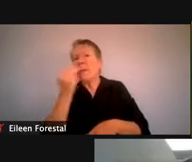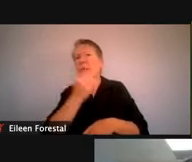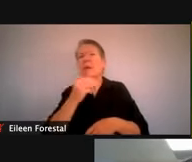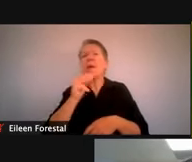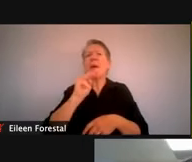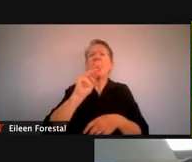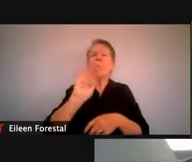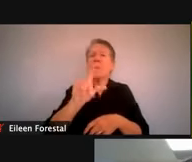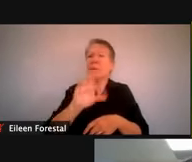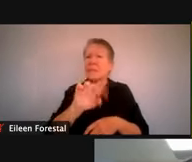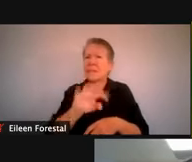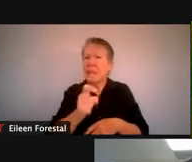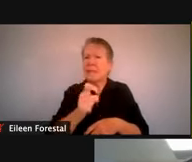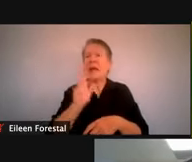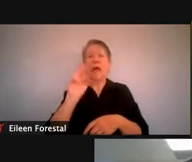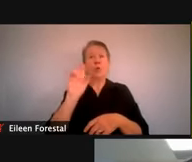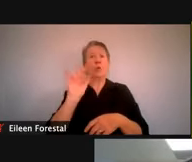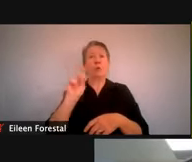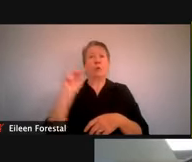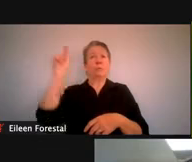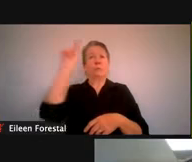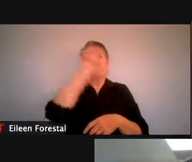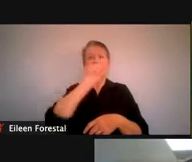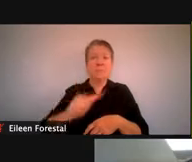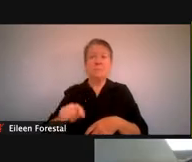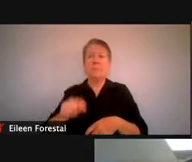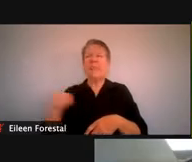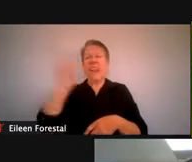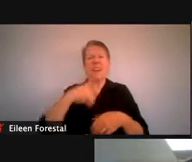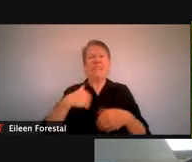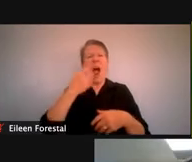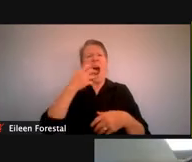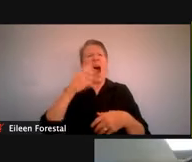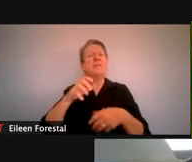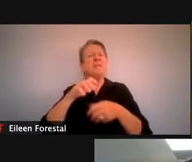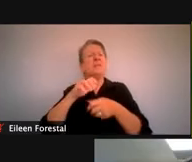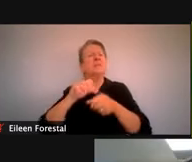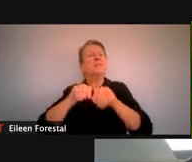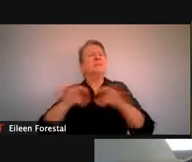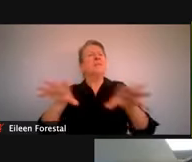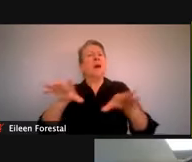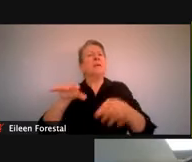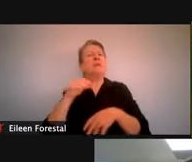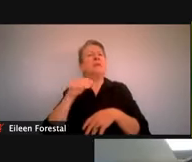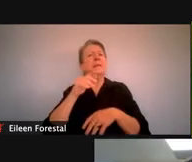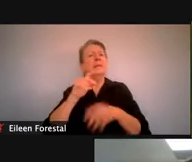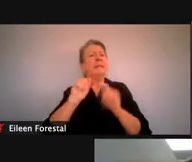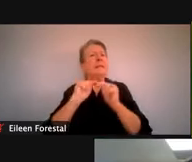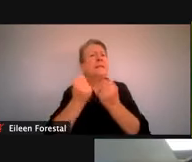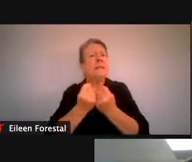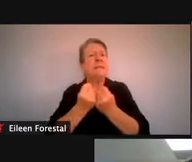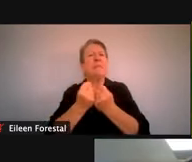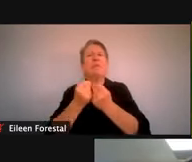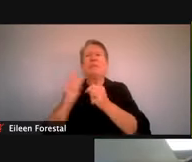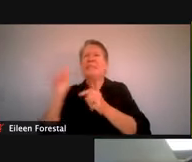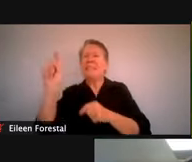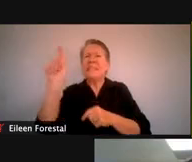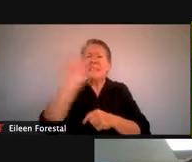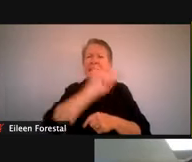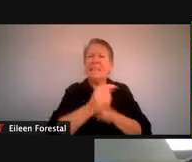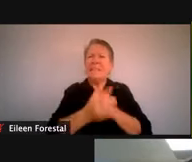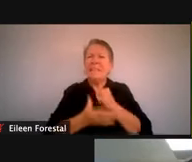Hotspot teams are working to increase testing in these communities, pushing out educational materials, and ensuring that